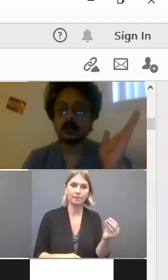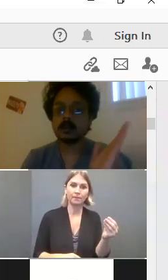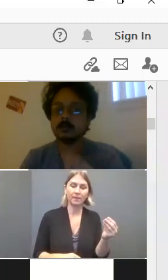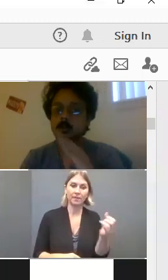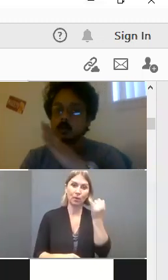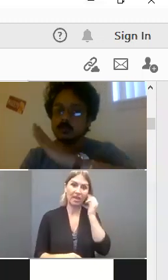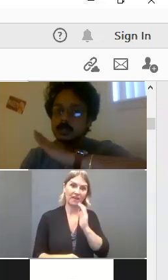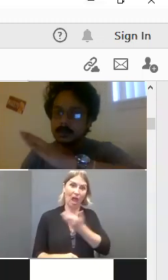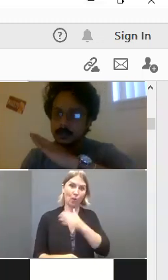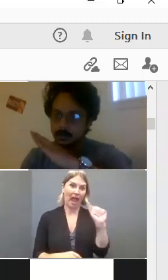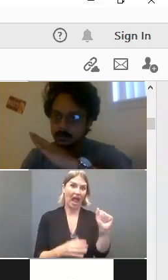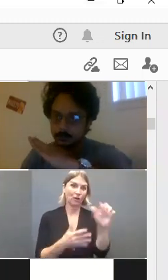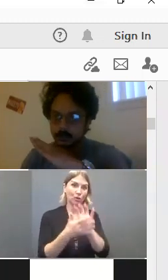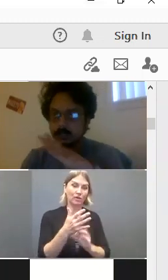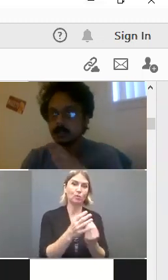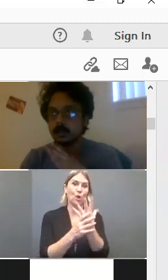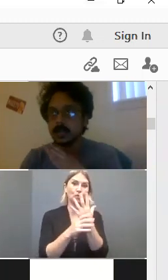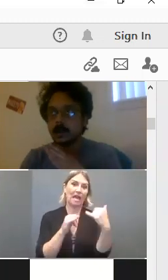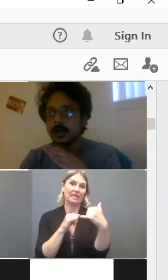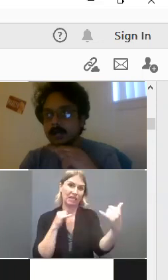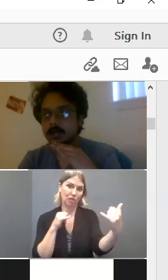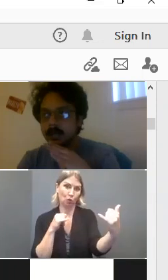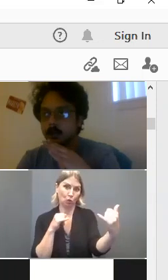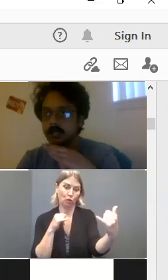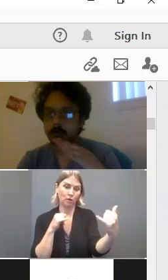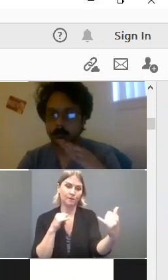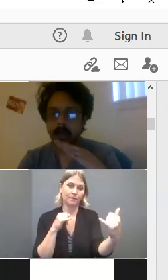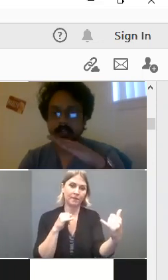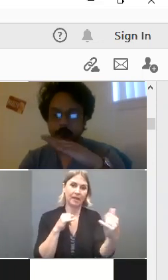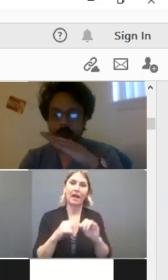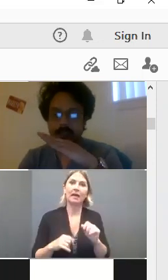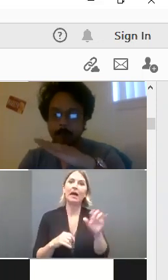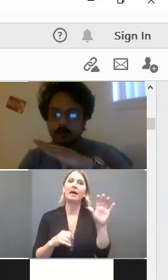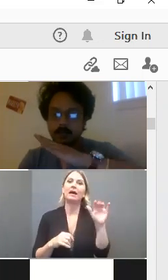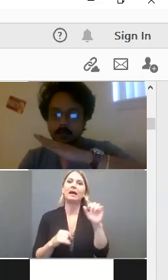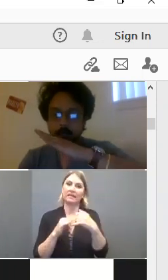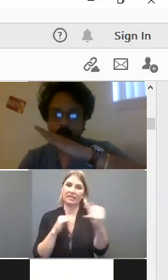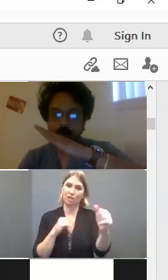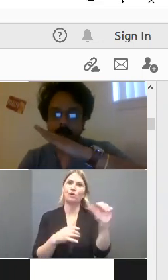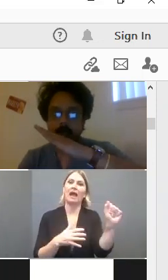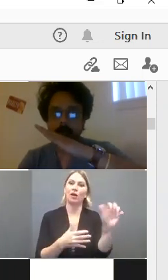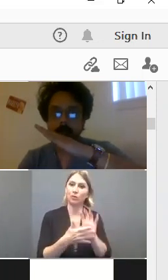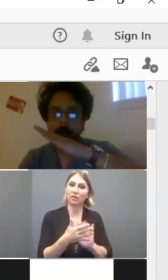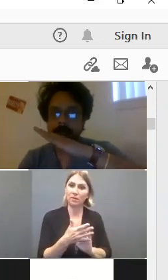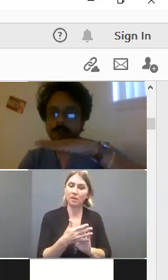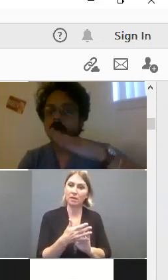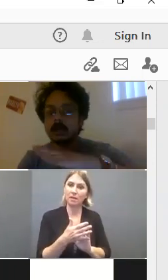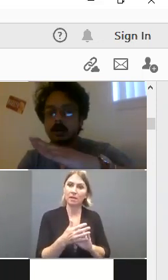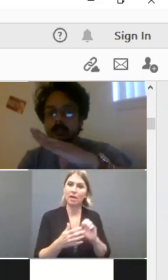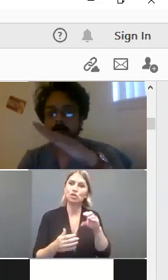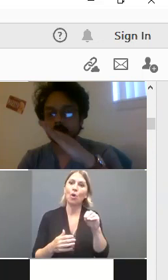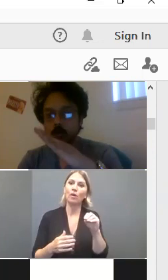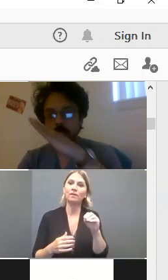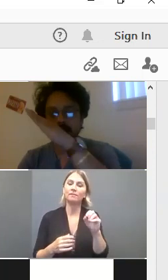our algorithm grows linearly, now a linear algorithm, I'll give you an example of a linear algorithm, but if